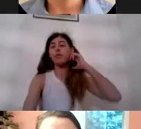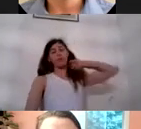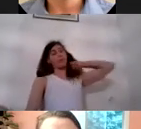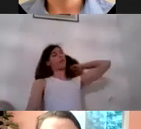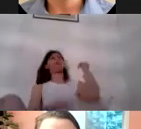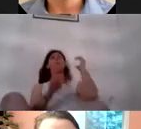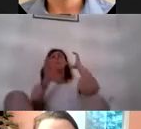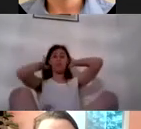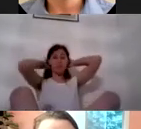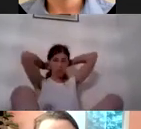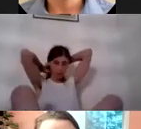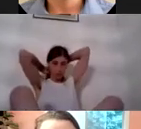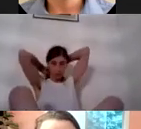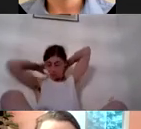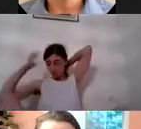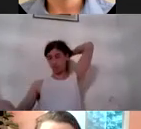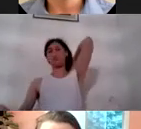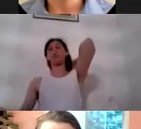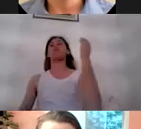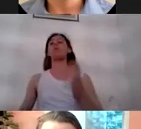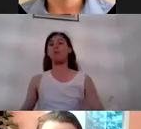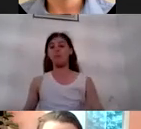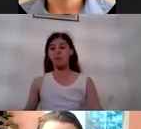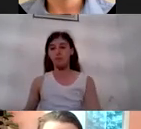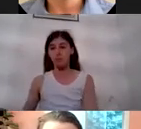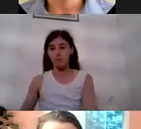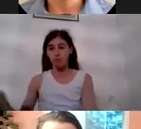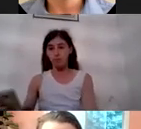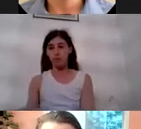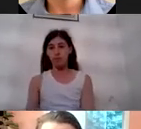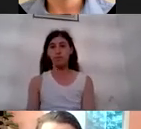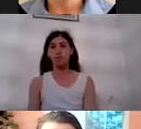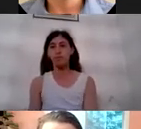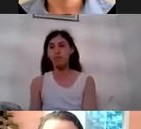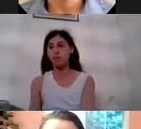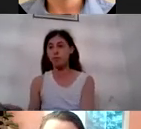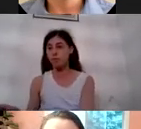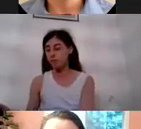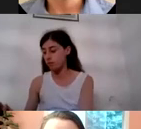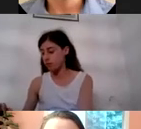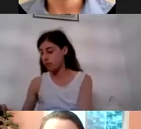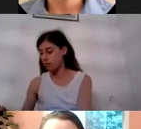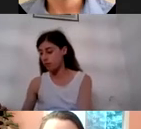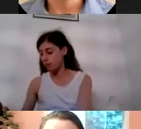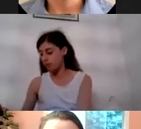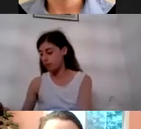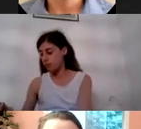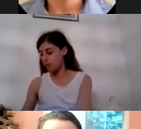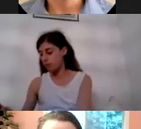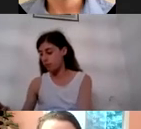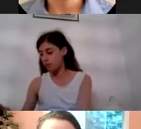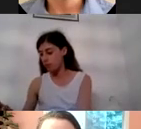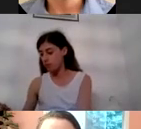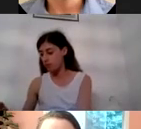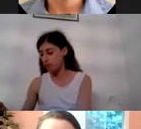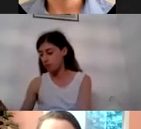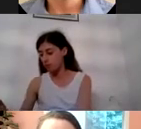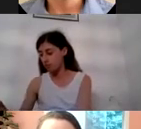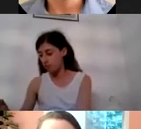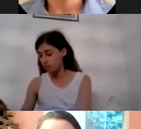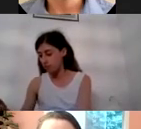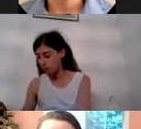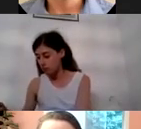order for a doctor to agree to render or